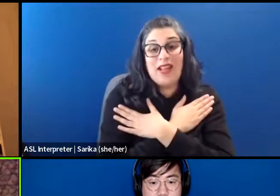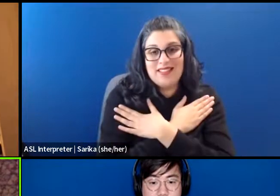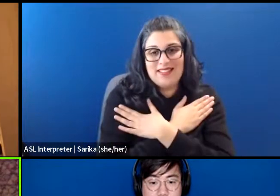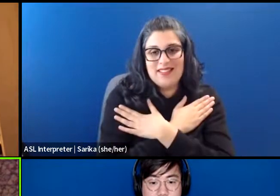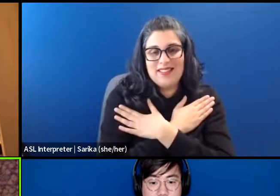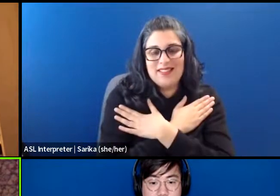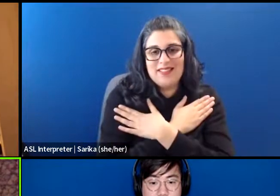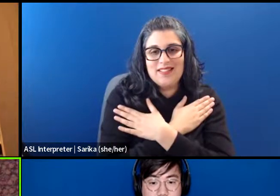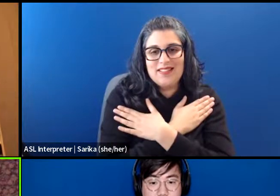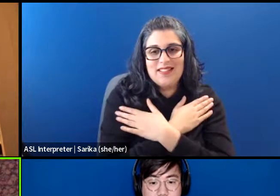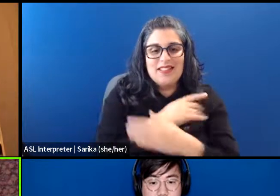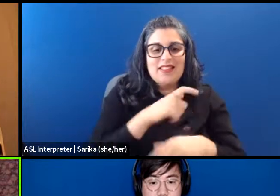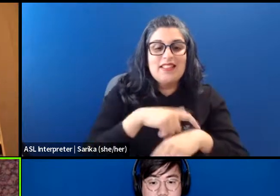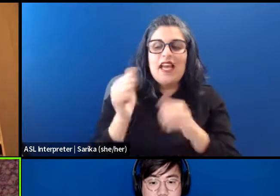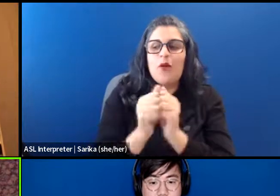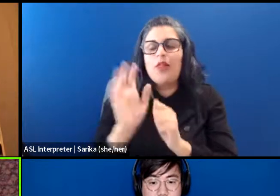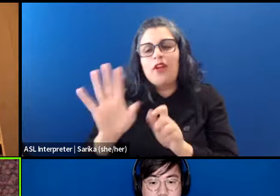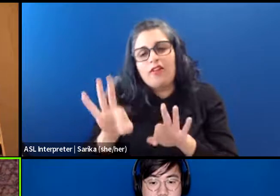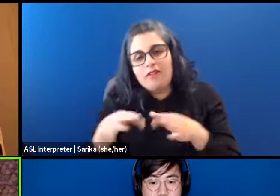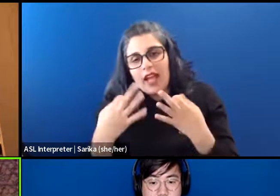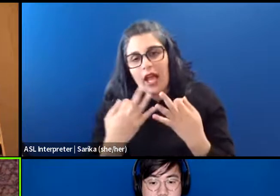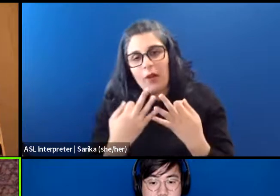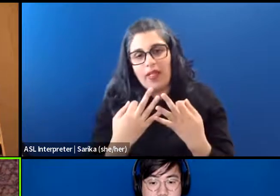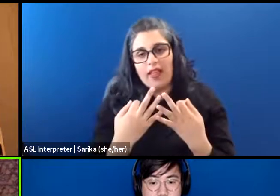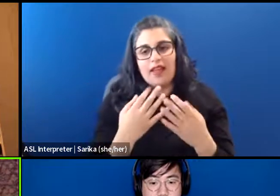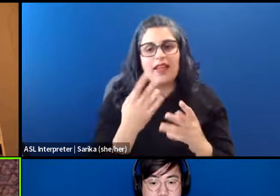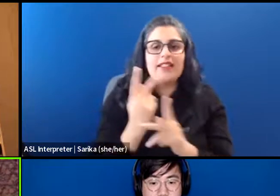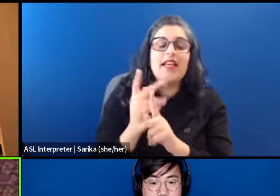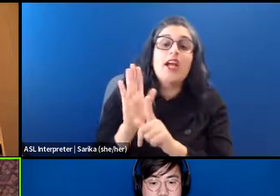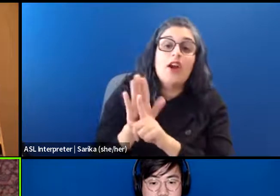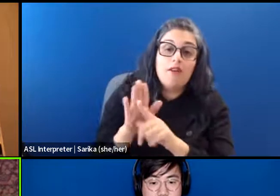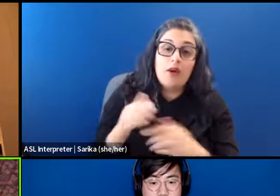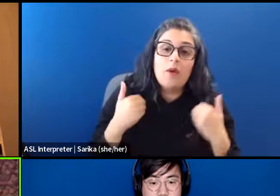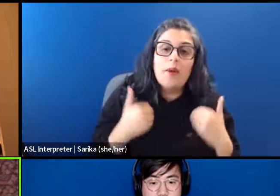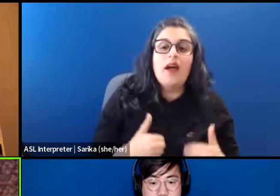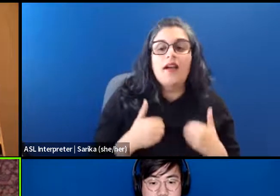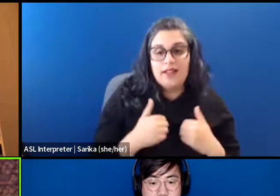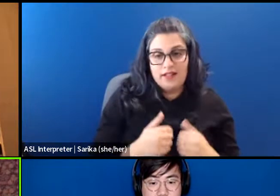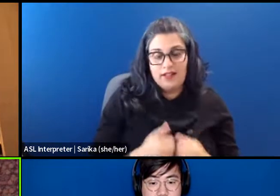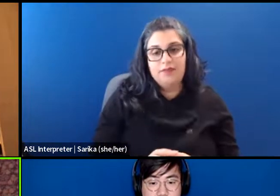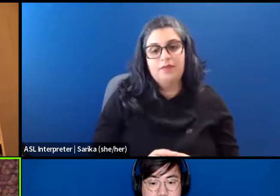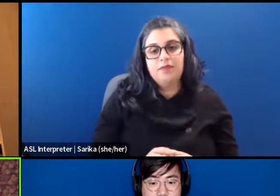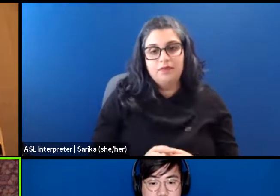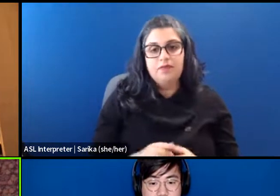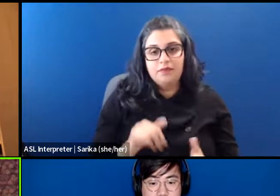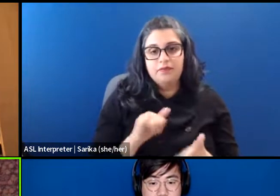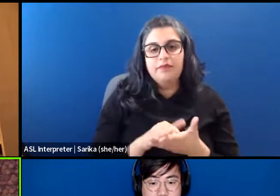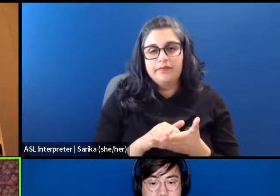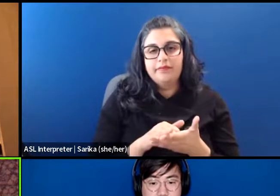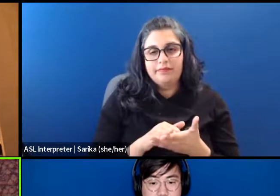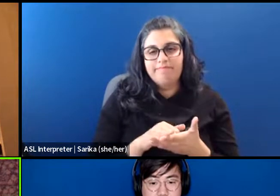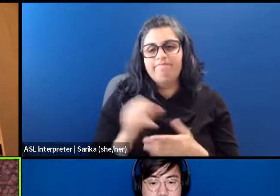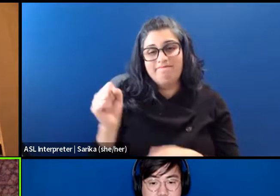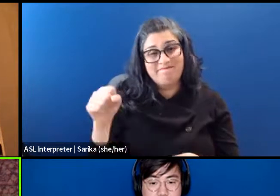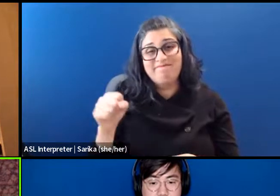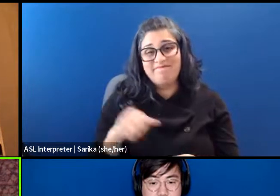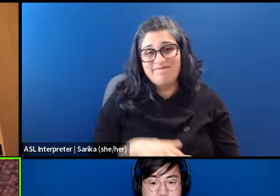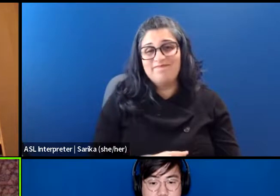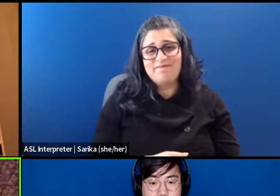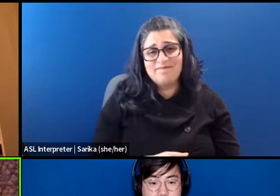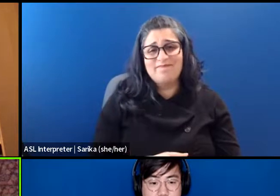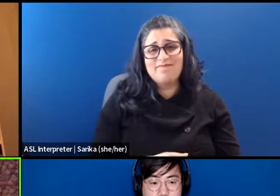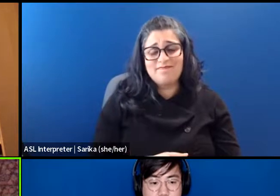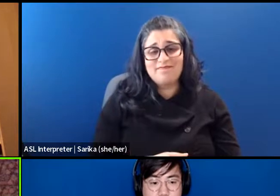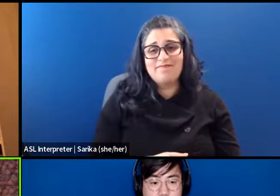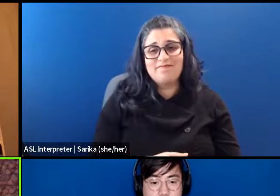taking time with her family and taking care of her body. And so that's, that is